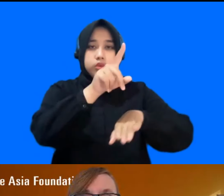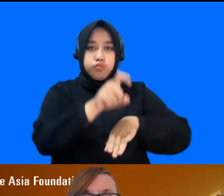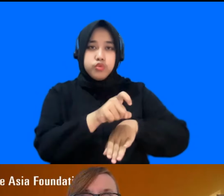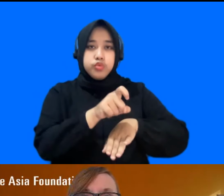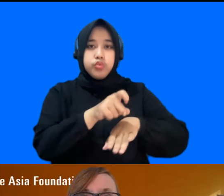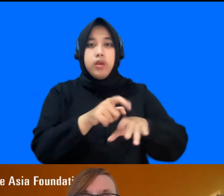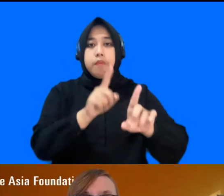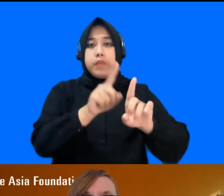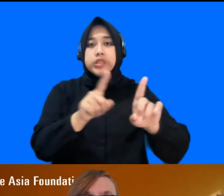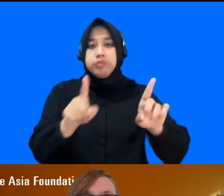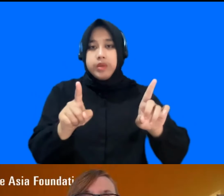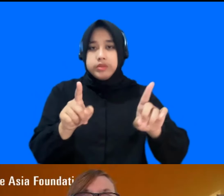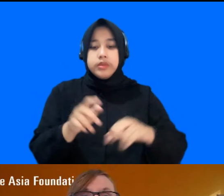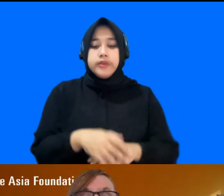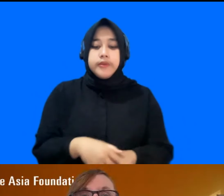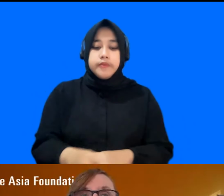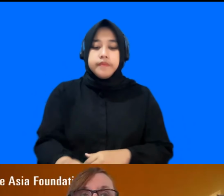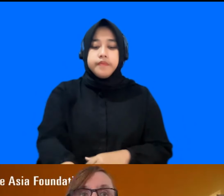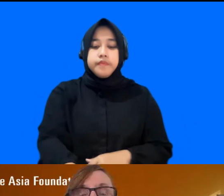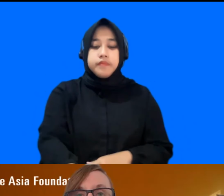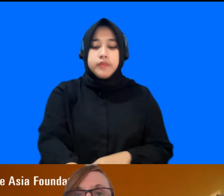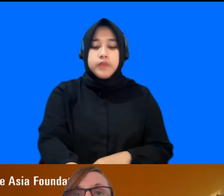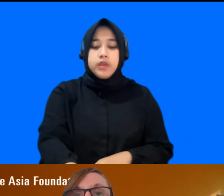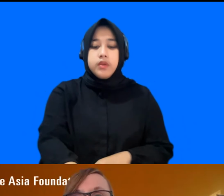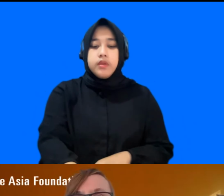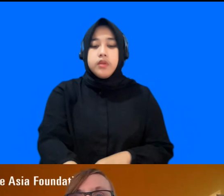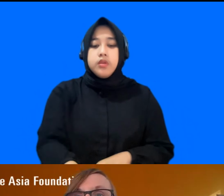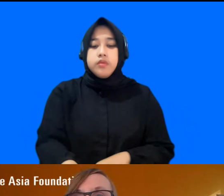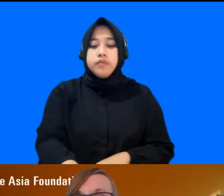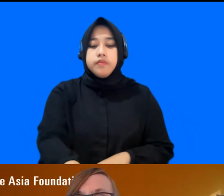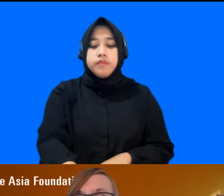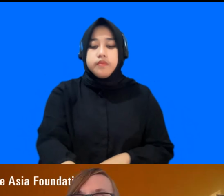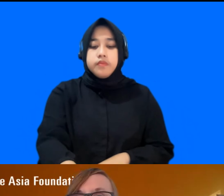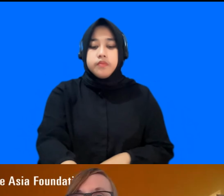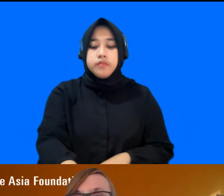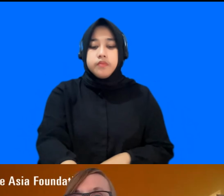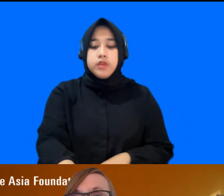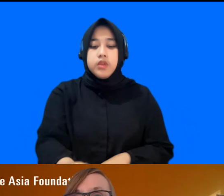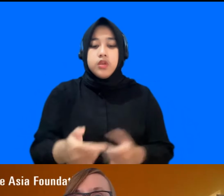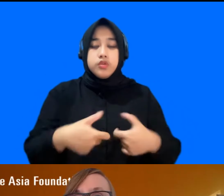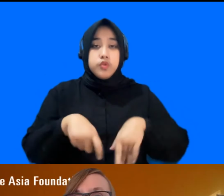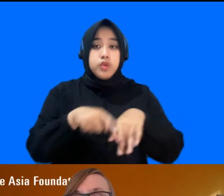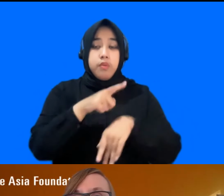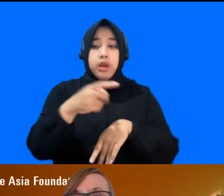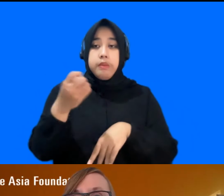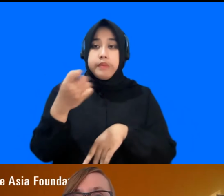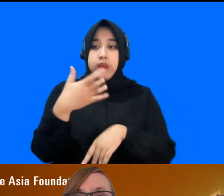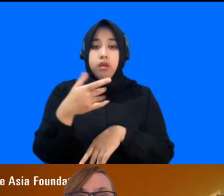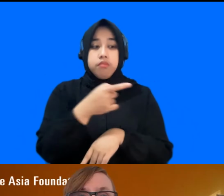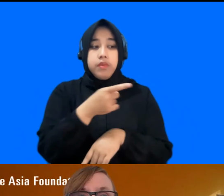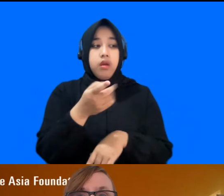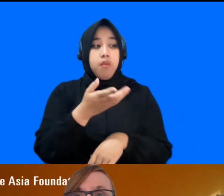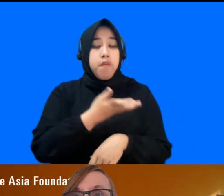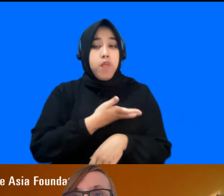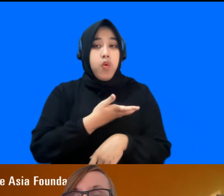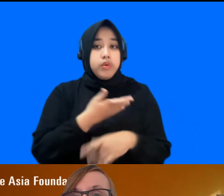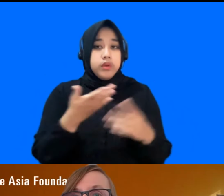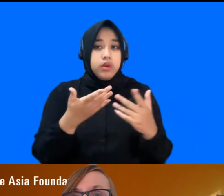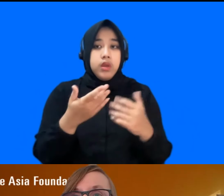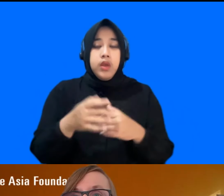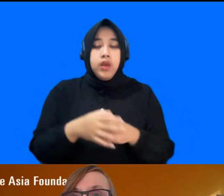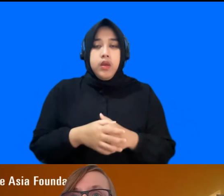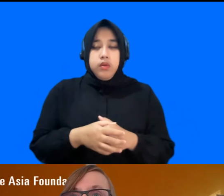based on what they tell us in terms of what they want. So we try to tailor our approaches to different